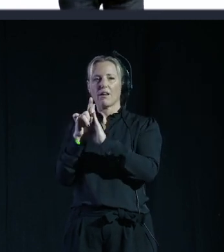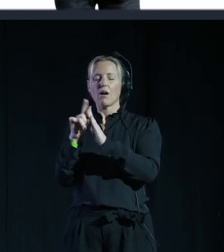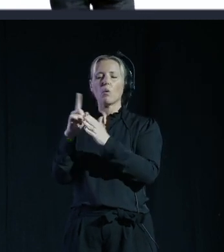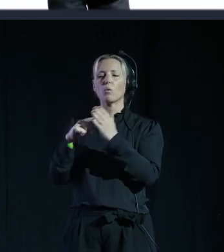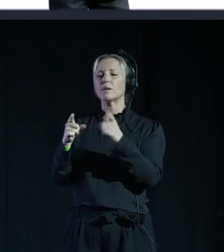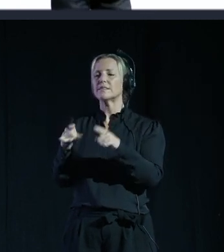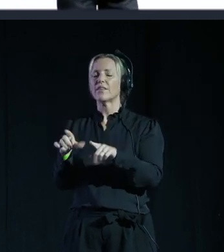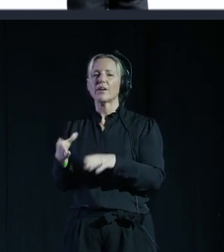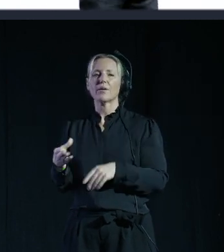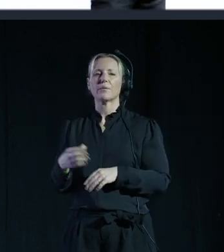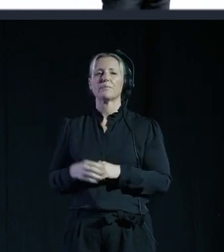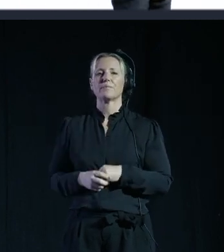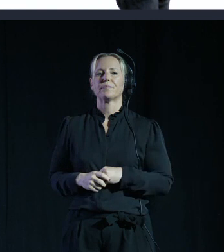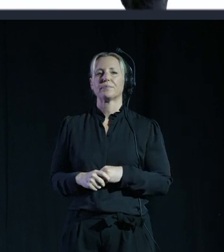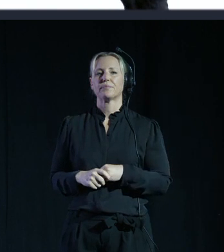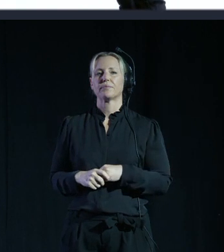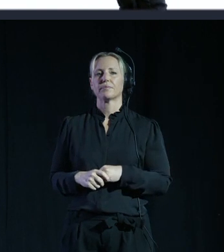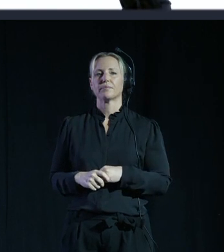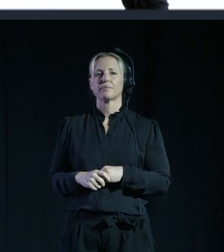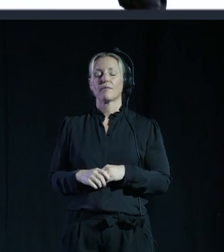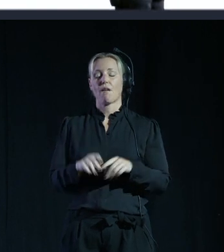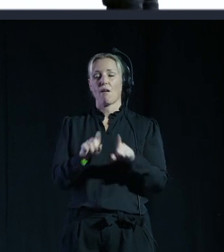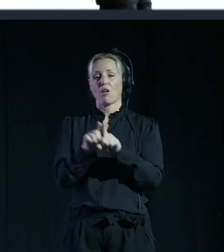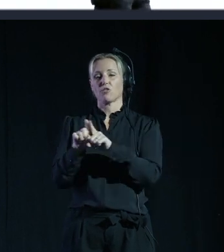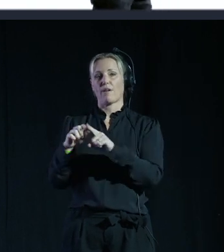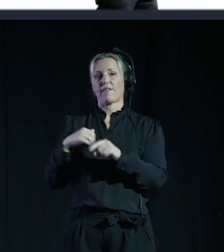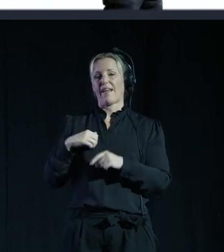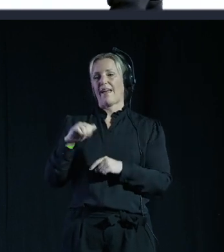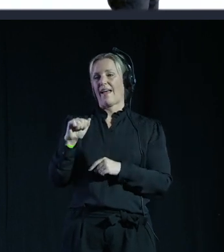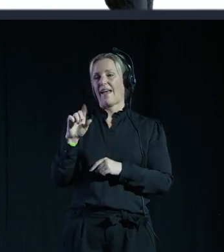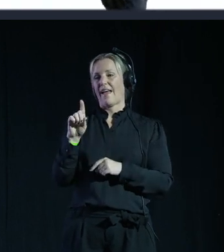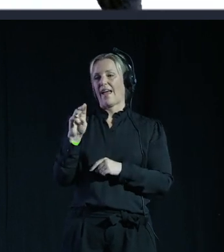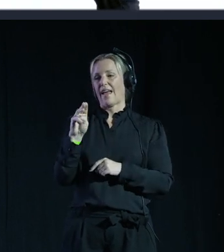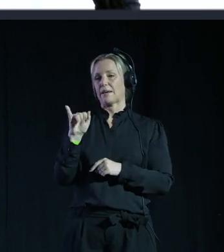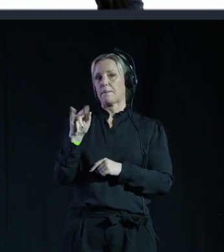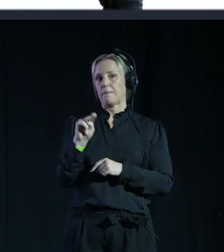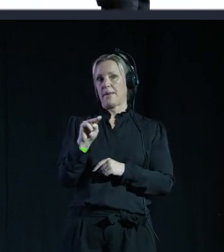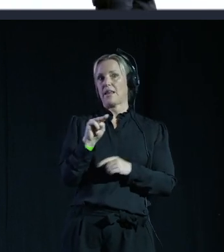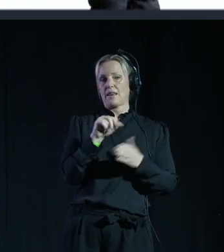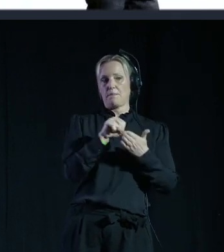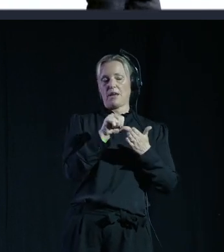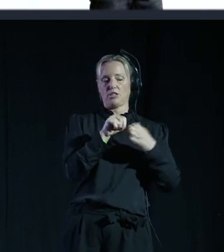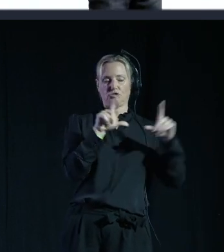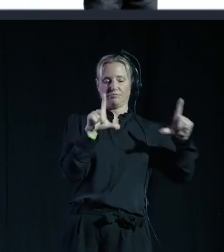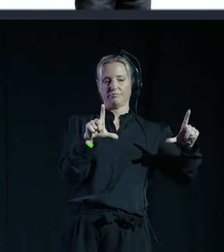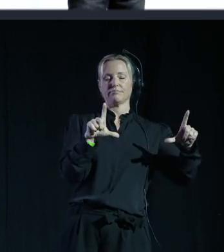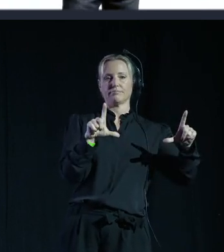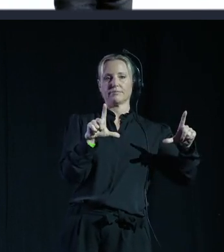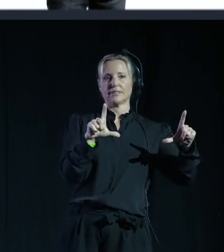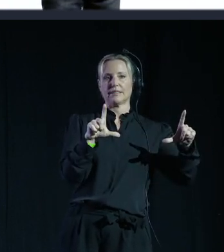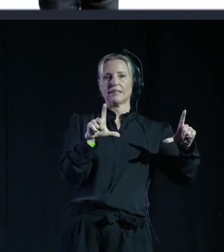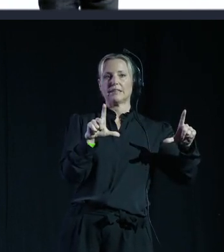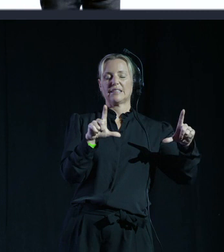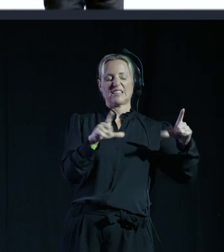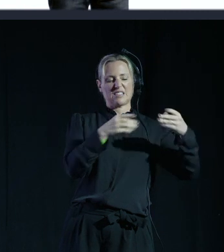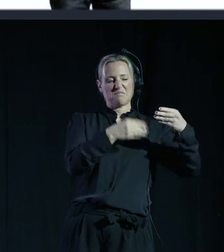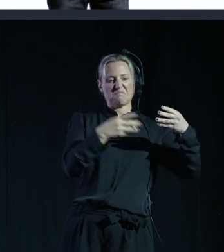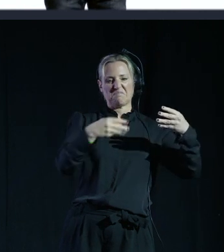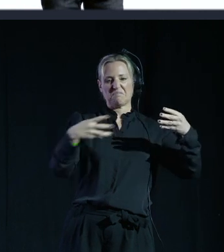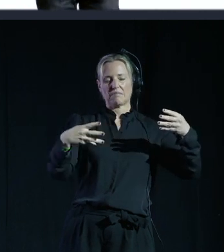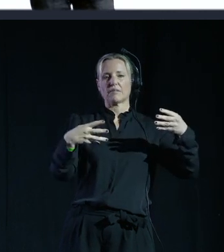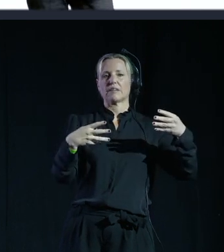there. We do also have an administrative interface that we're developing out that's a little bit more tabular. So if you just want to see, here are the constructs, here are the